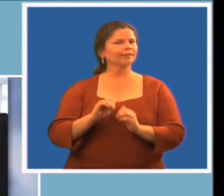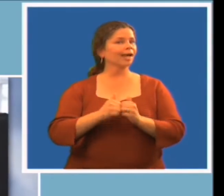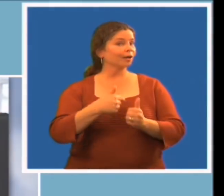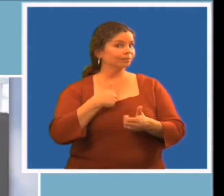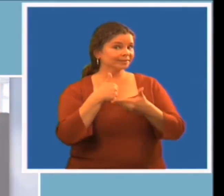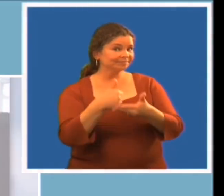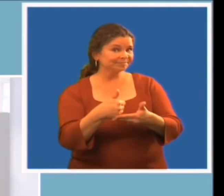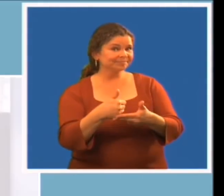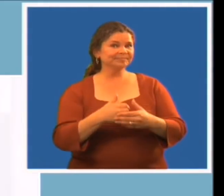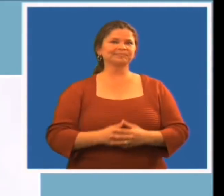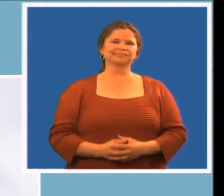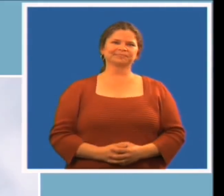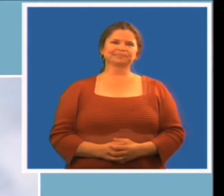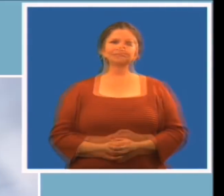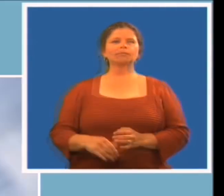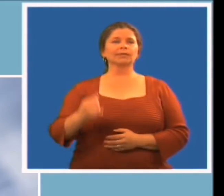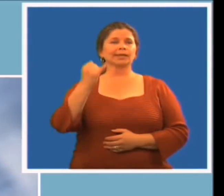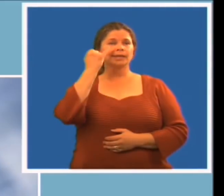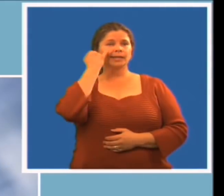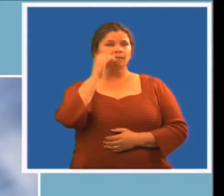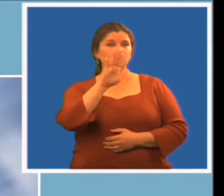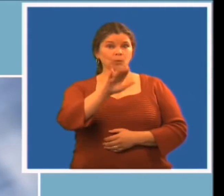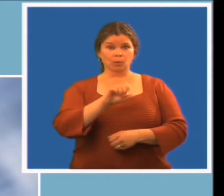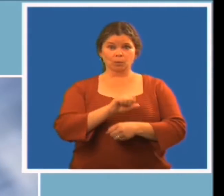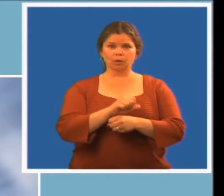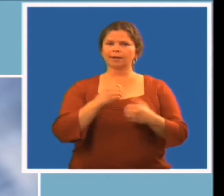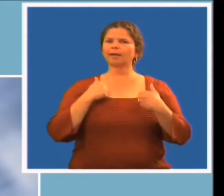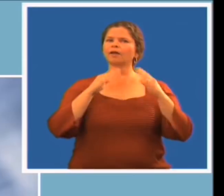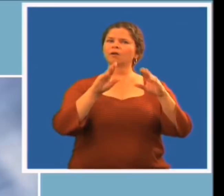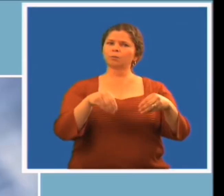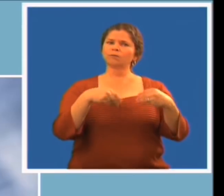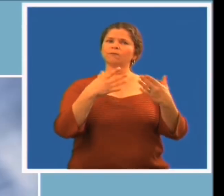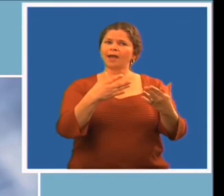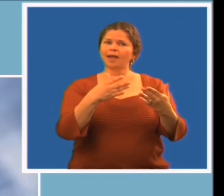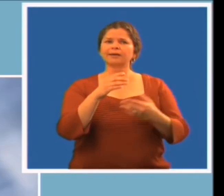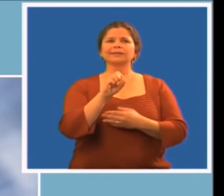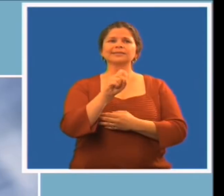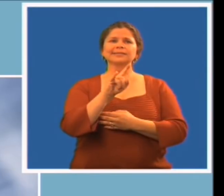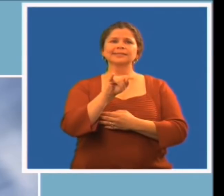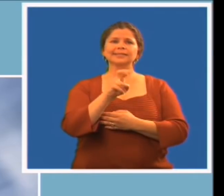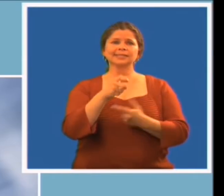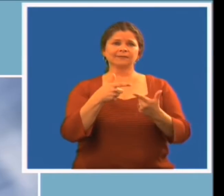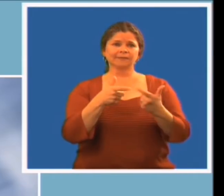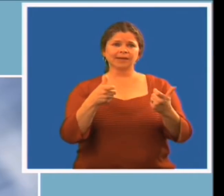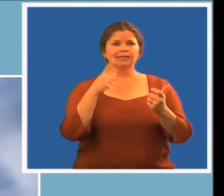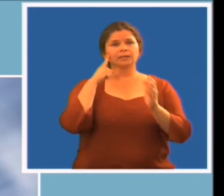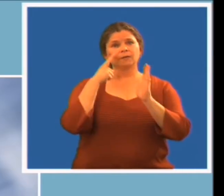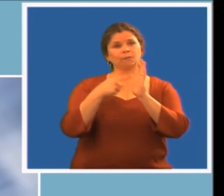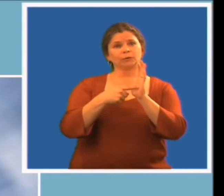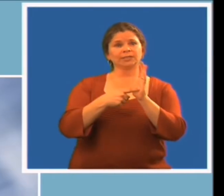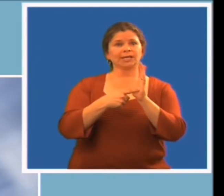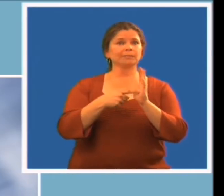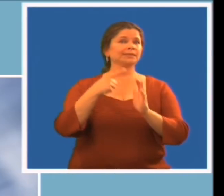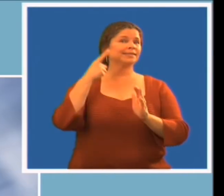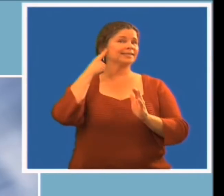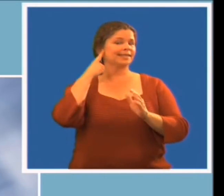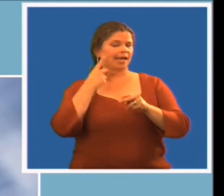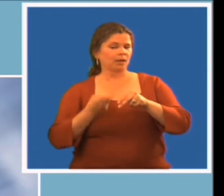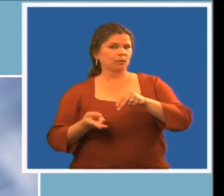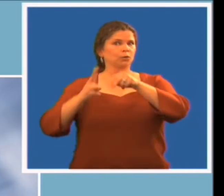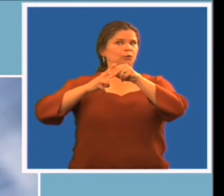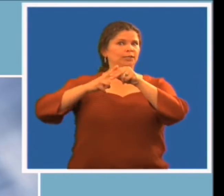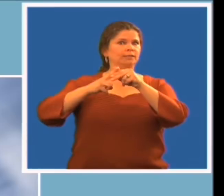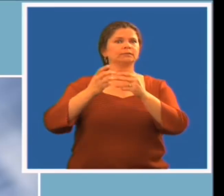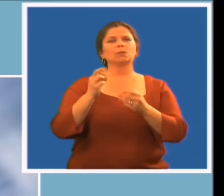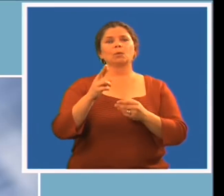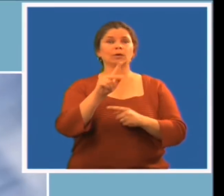may I help you? If your work environment provides some type of assistive device, such as a sound amplification system